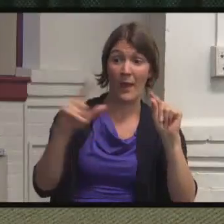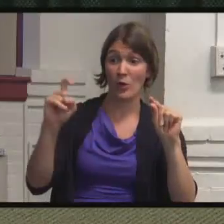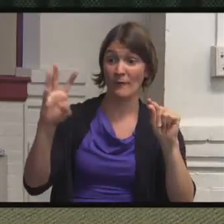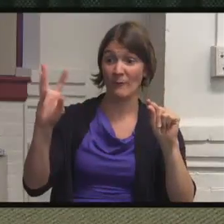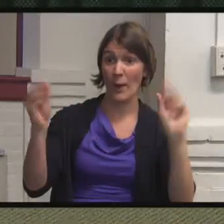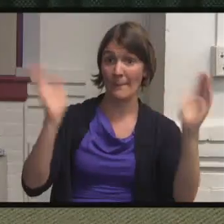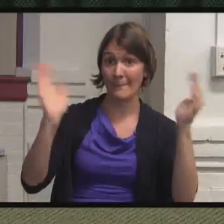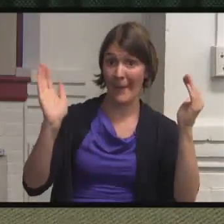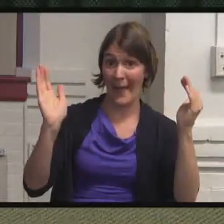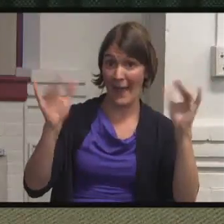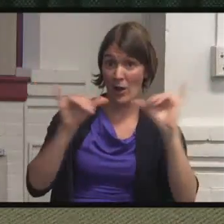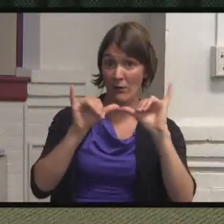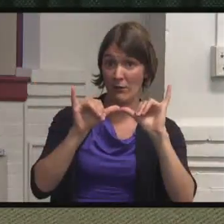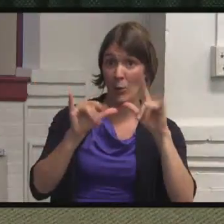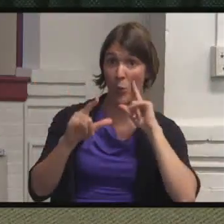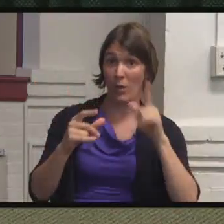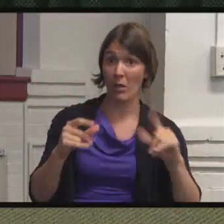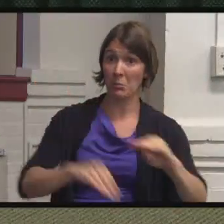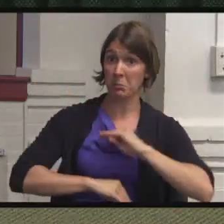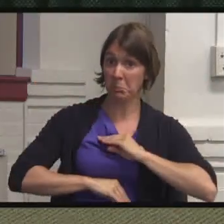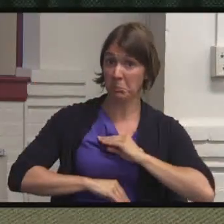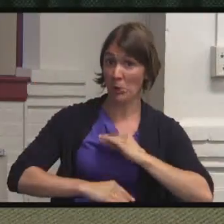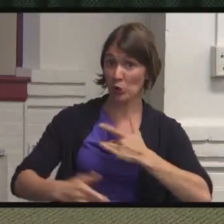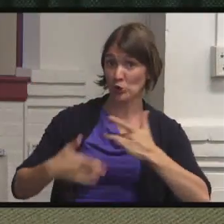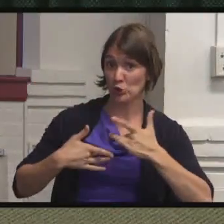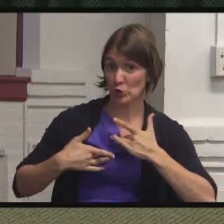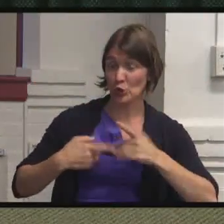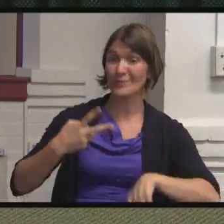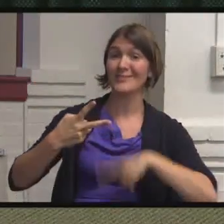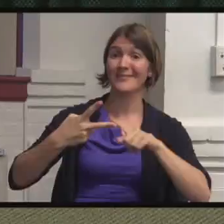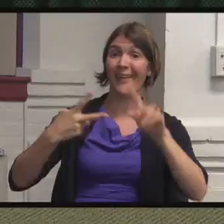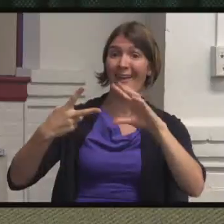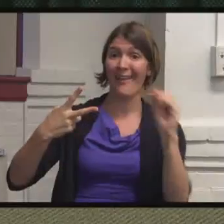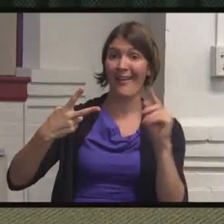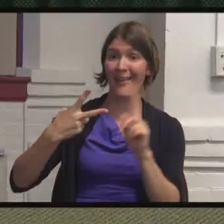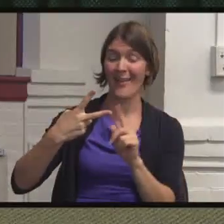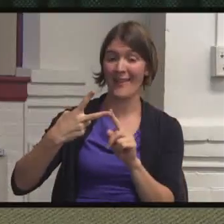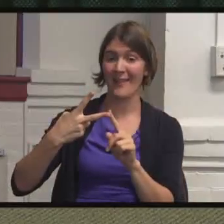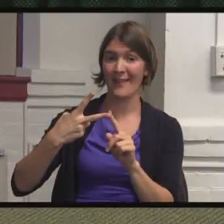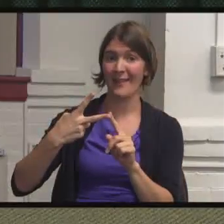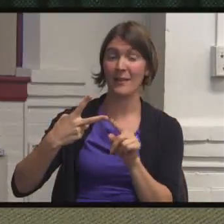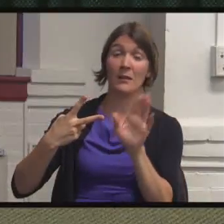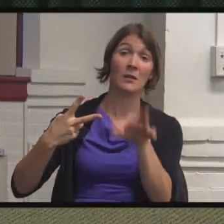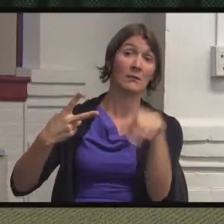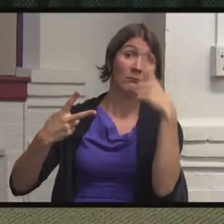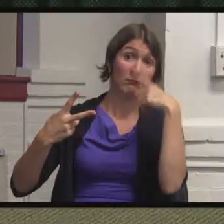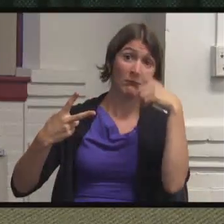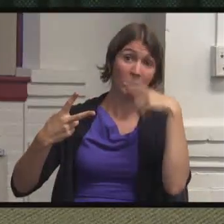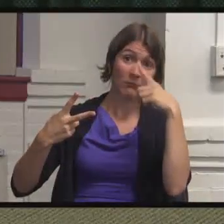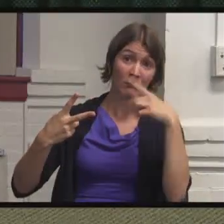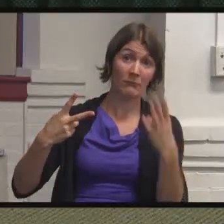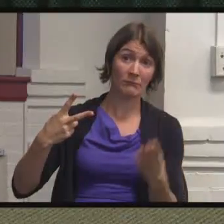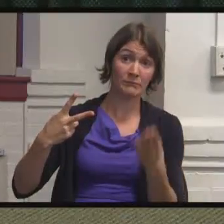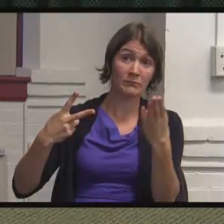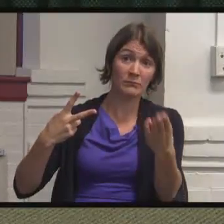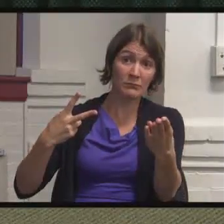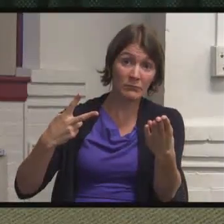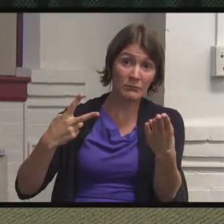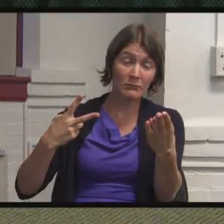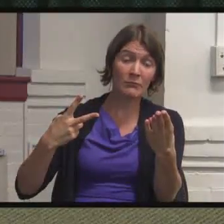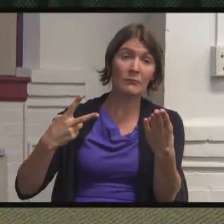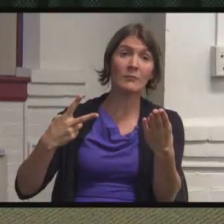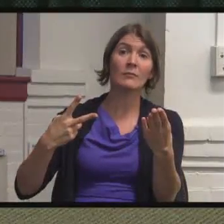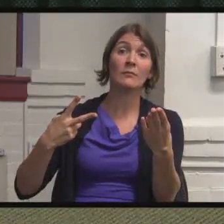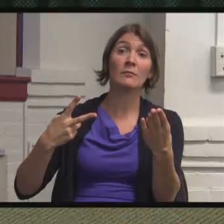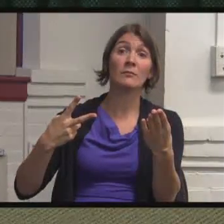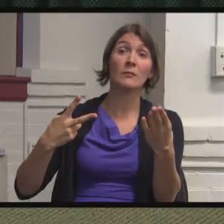140, whether that addresses concerns. Second, you might want to make a recommendation to us about